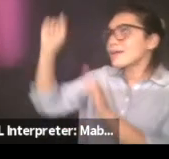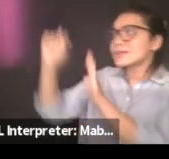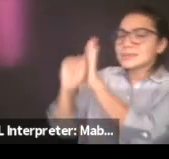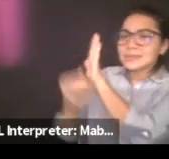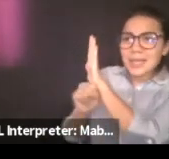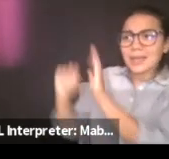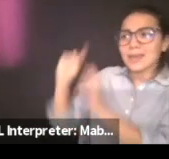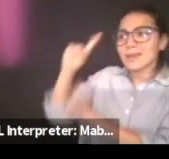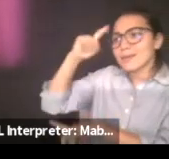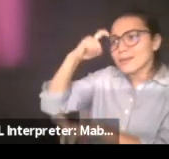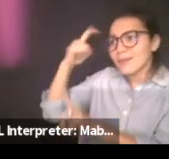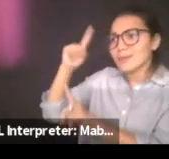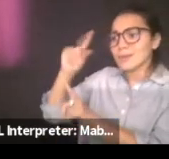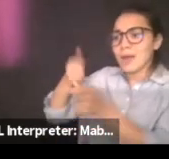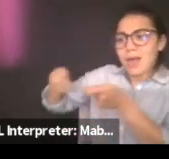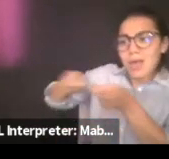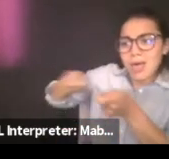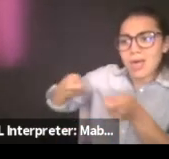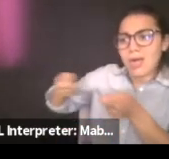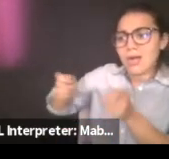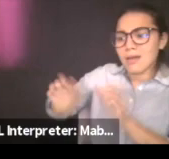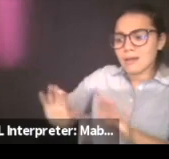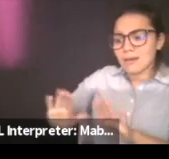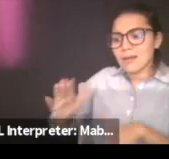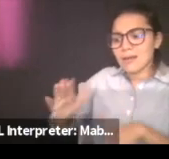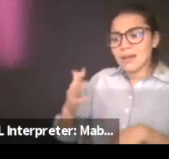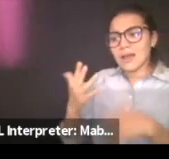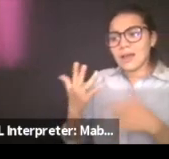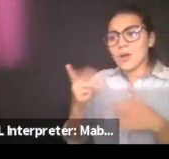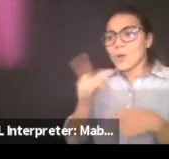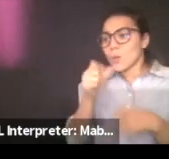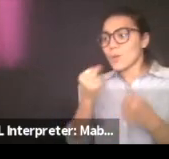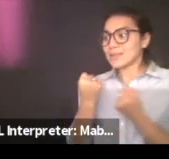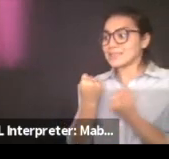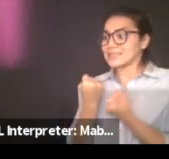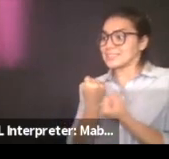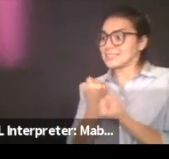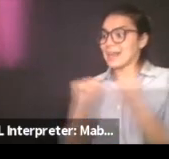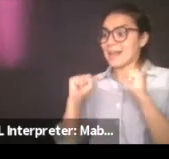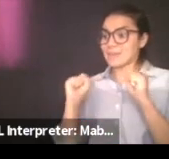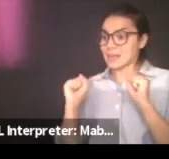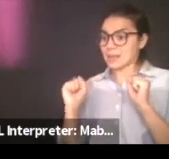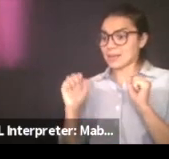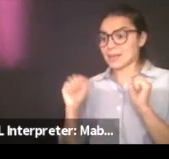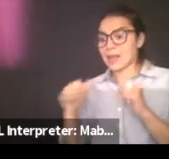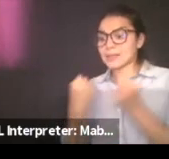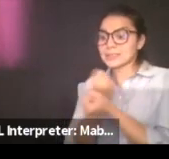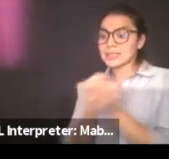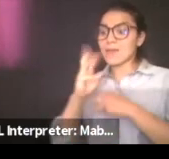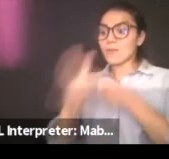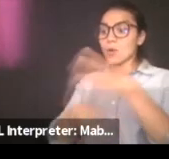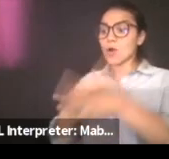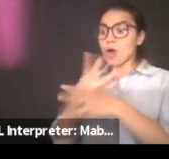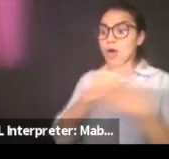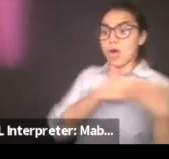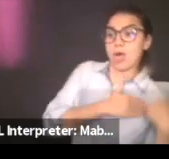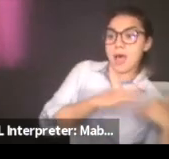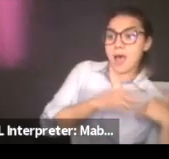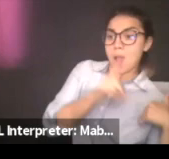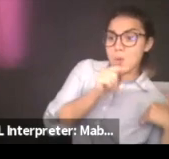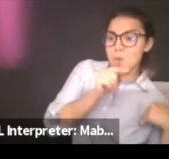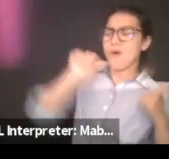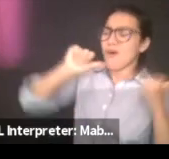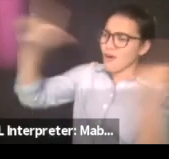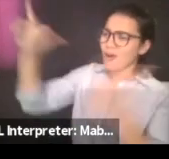not placed solely on the shoulders of women and femmes. Networks of care for our children and for the adults who